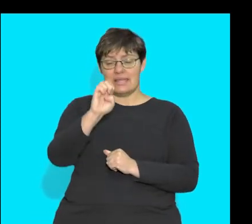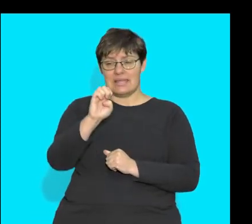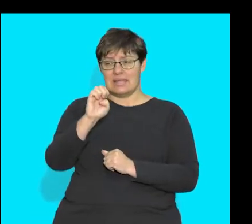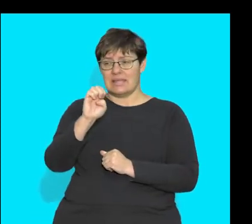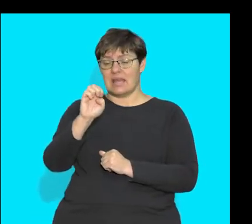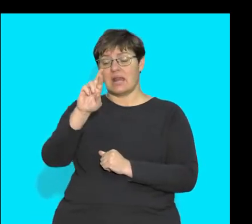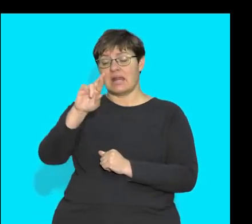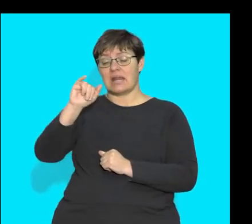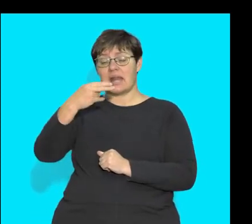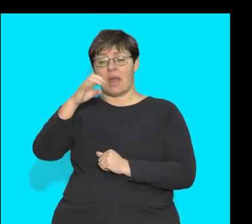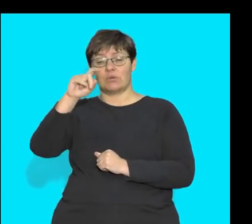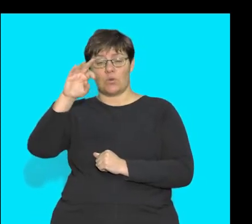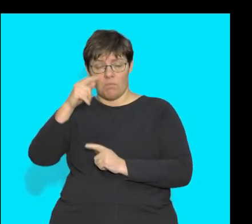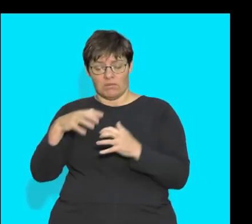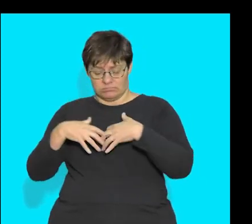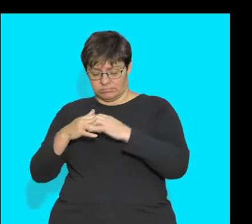the protein